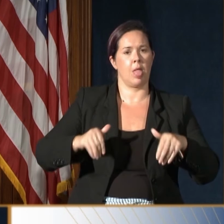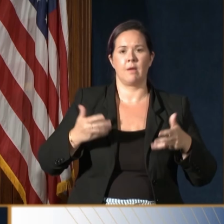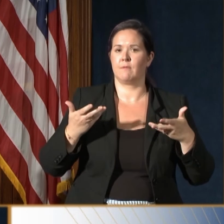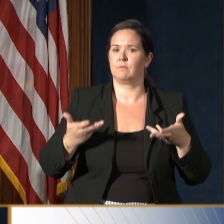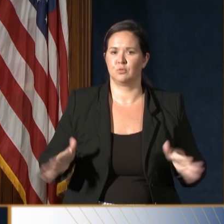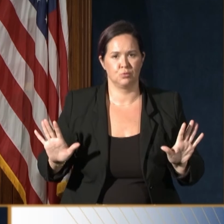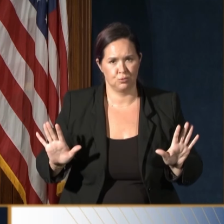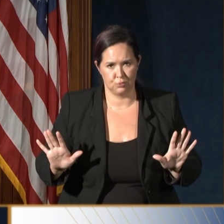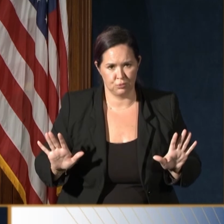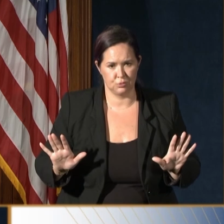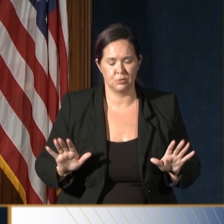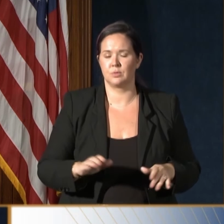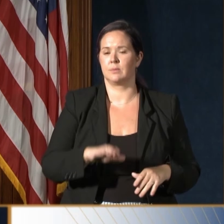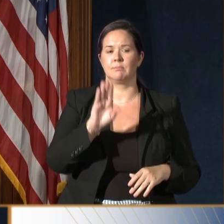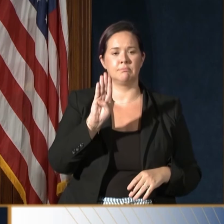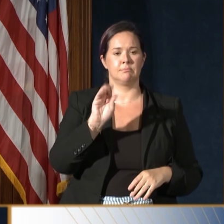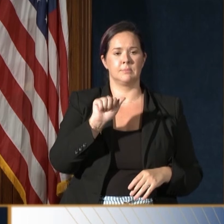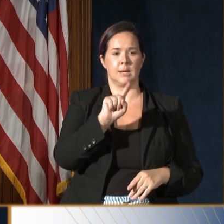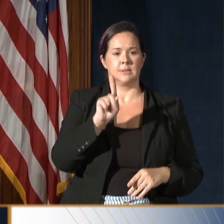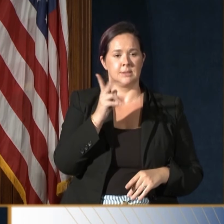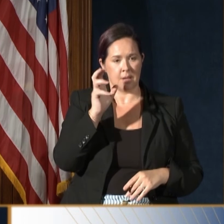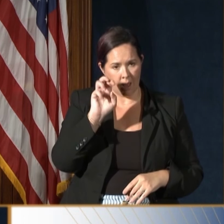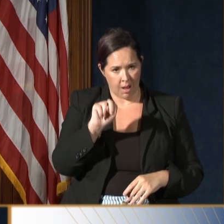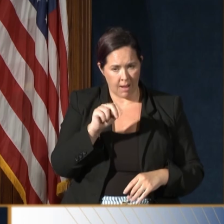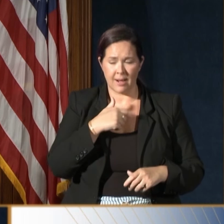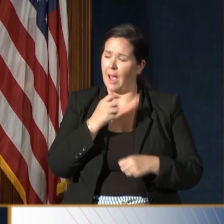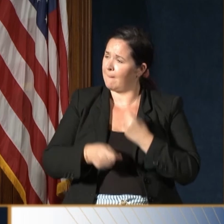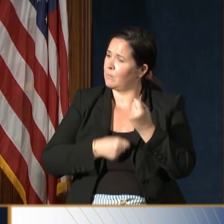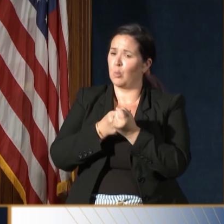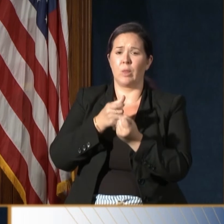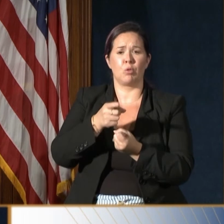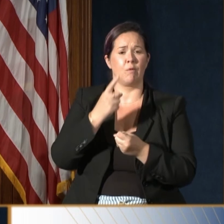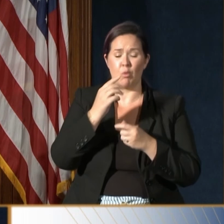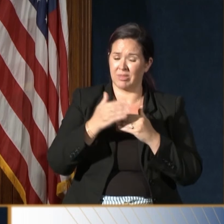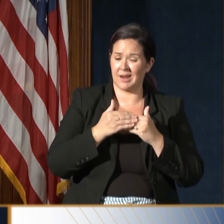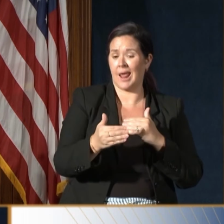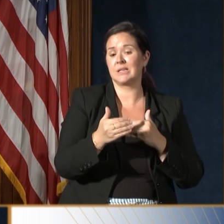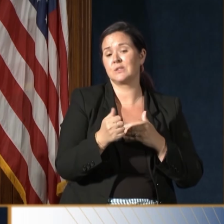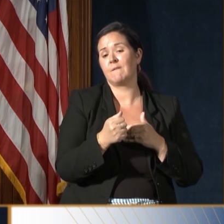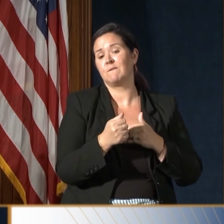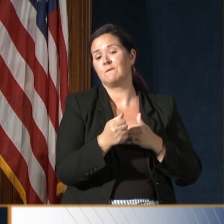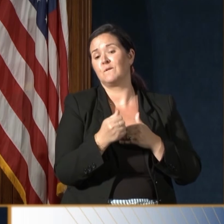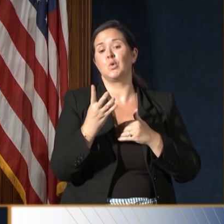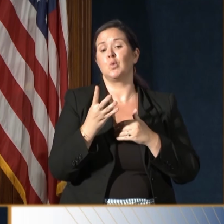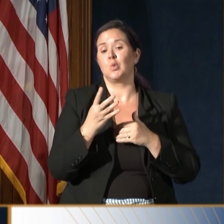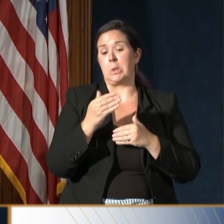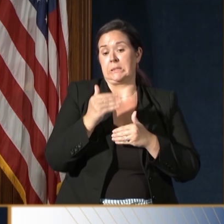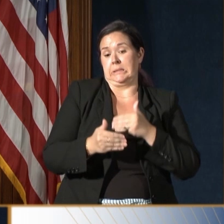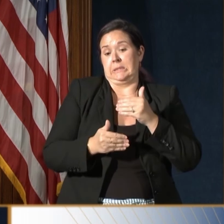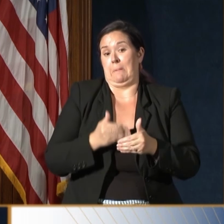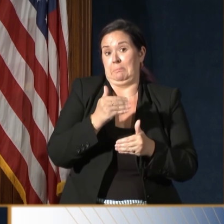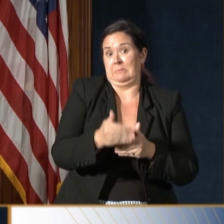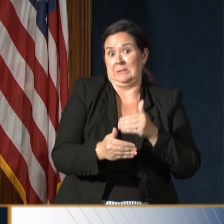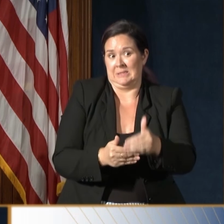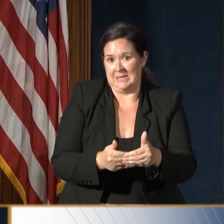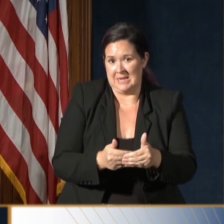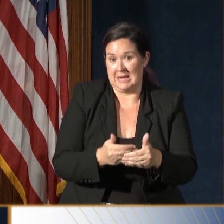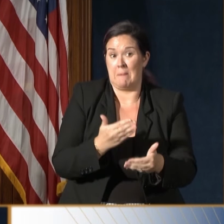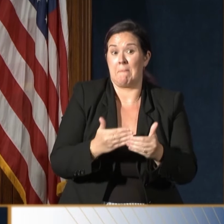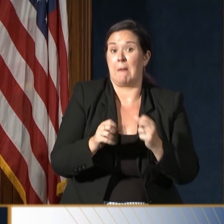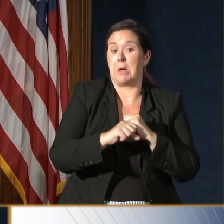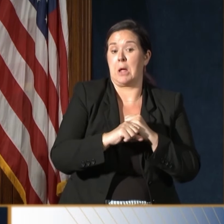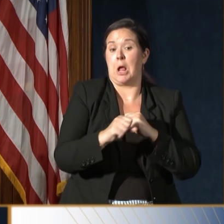So, Bazelon, I'm with you for the next few steps. Maybe even